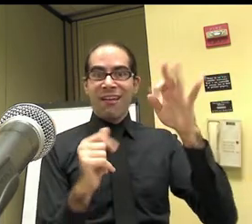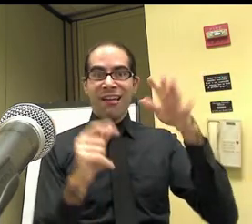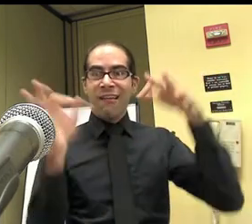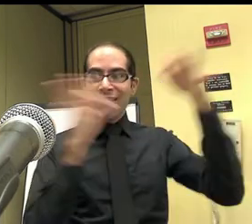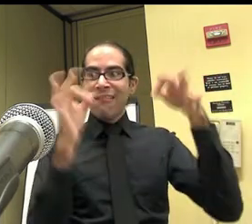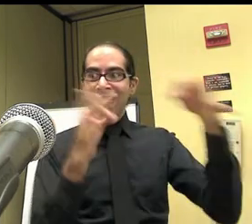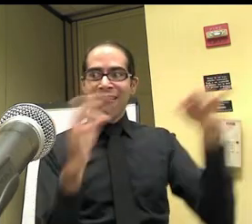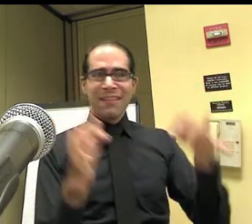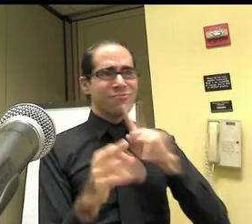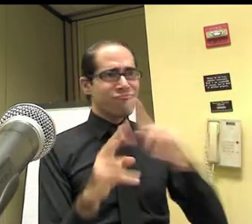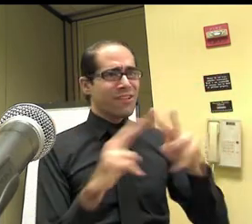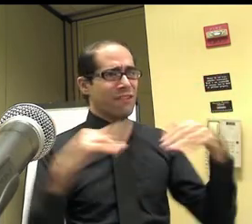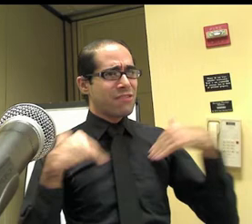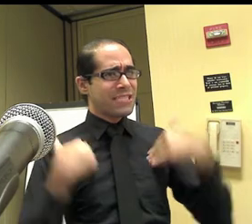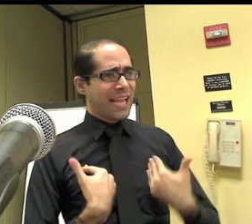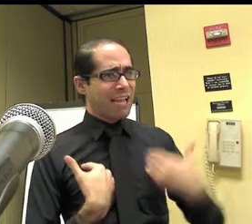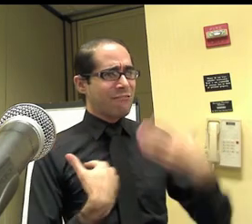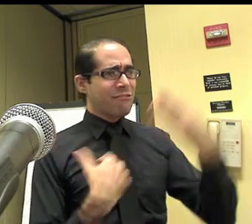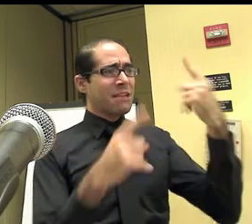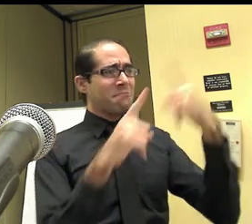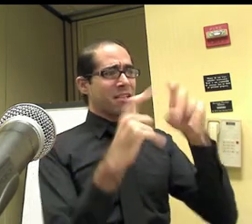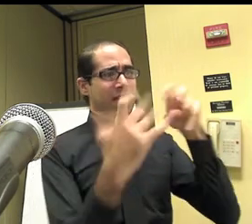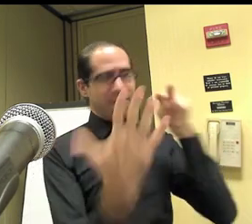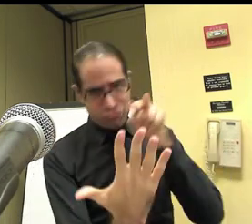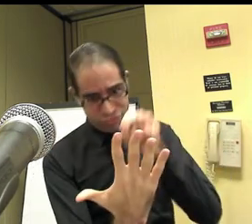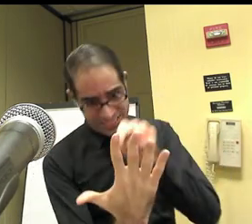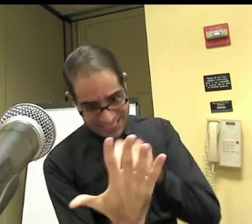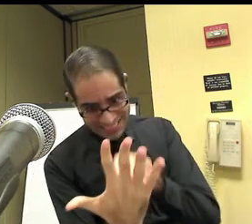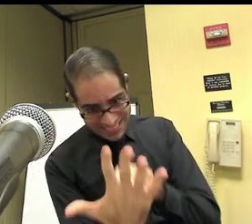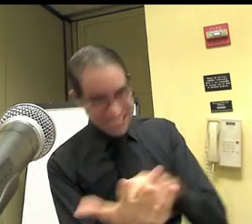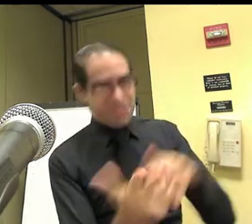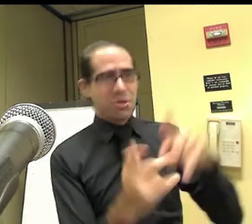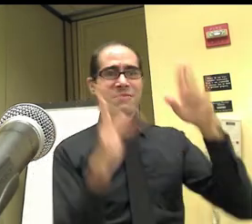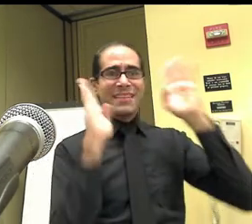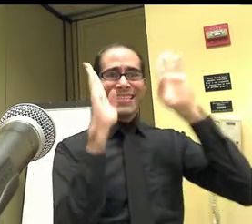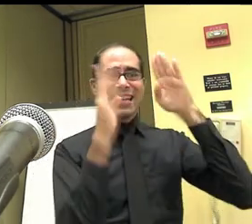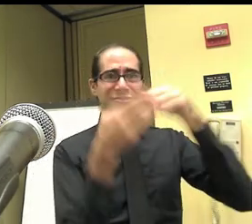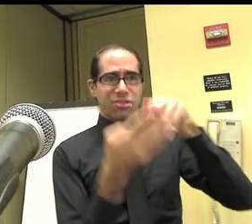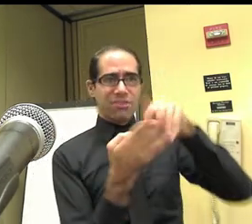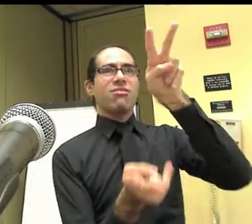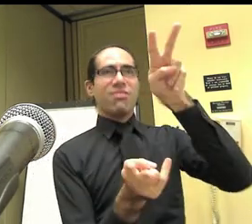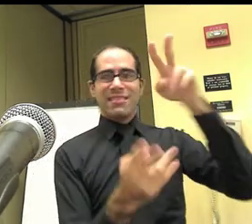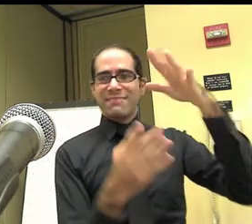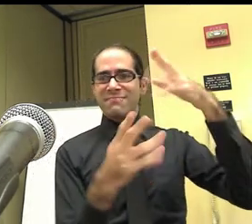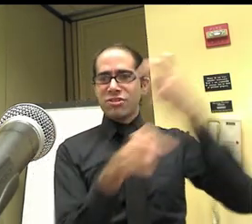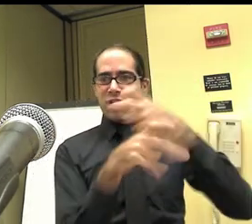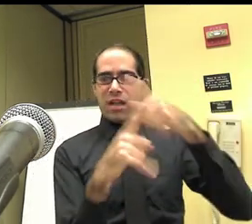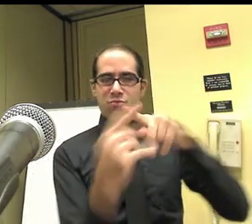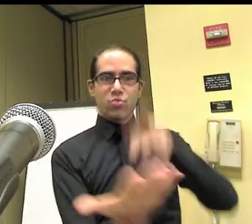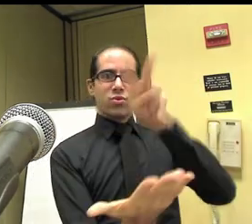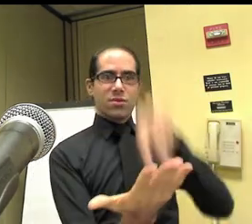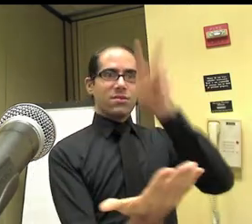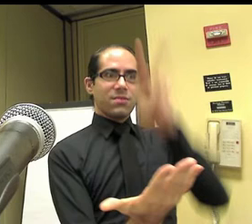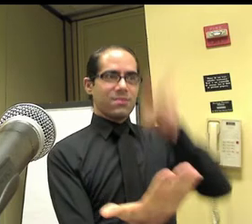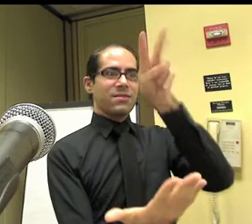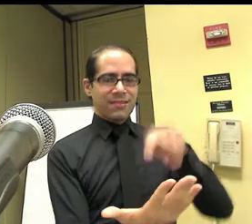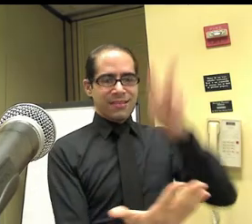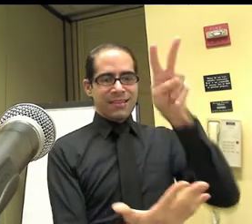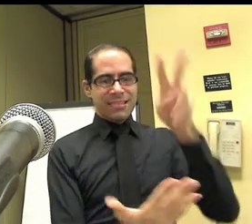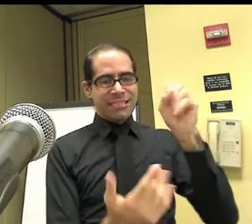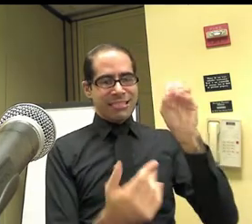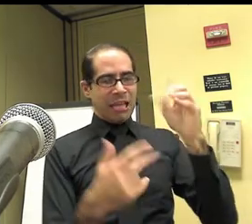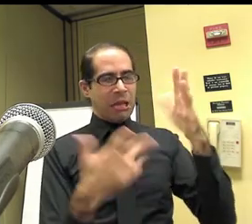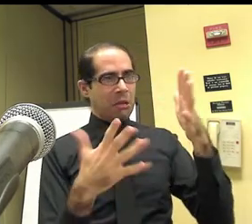of a scripted audio guide? I think that would be really wearing on the person to read, and then when do you look